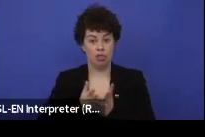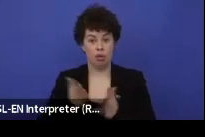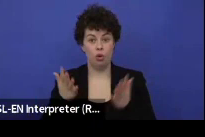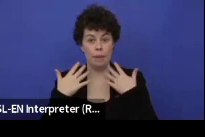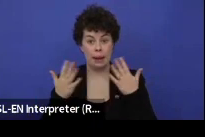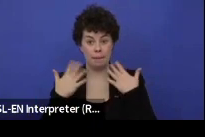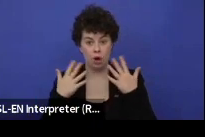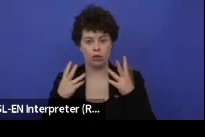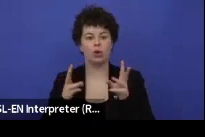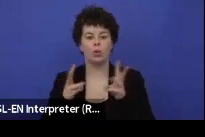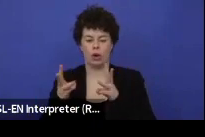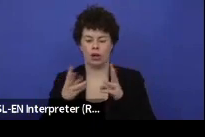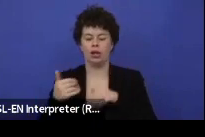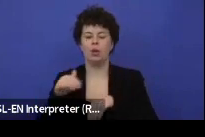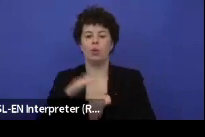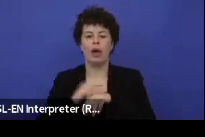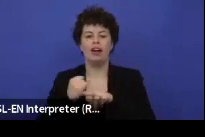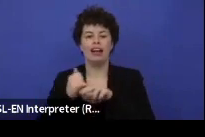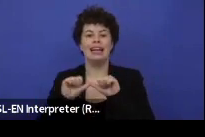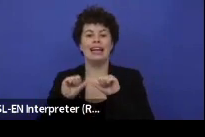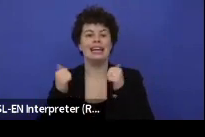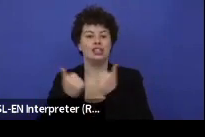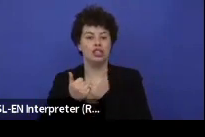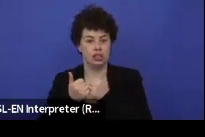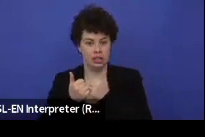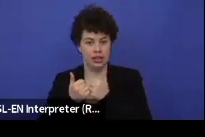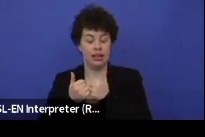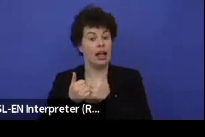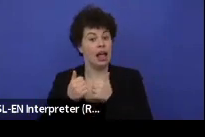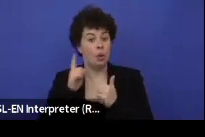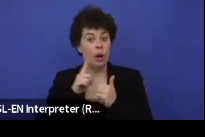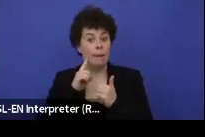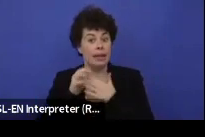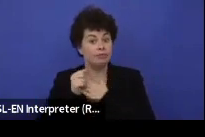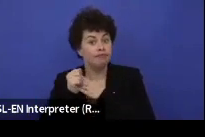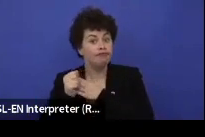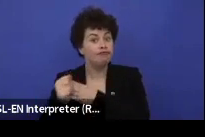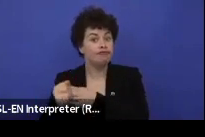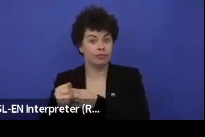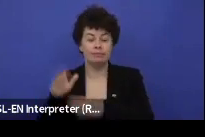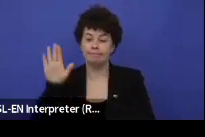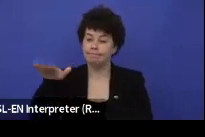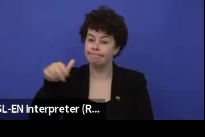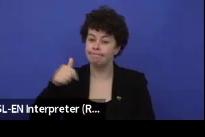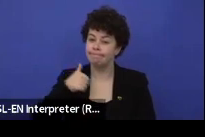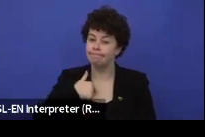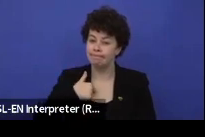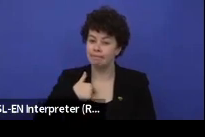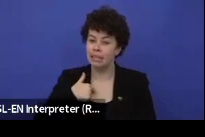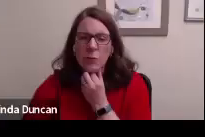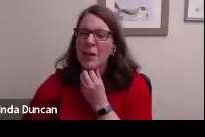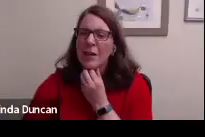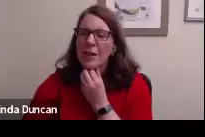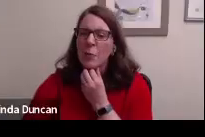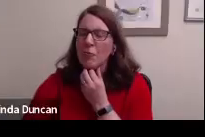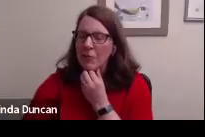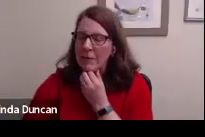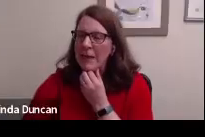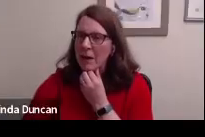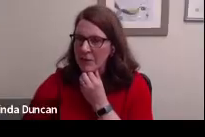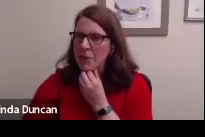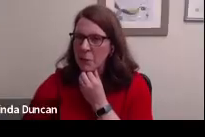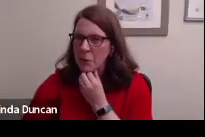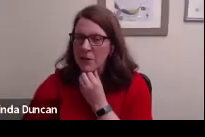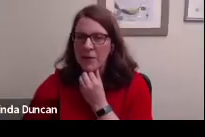working in an agency and it was female led. And she had said she was really disappointed because people